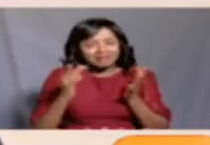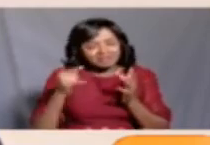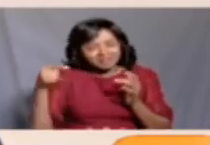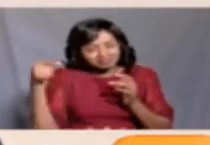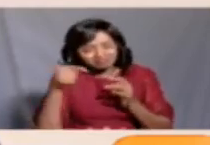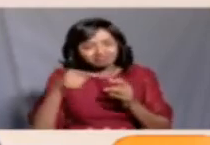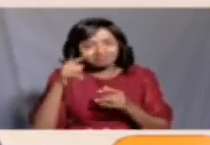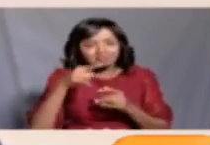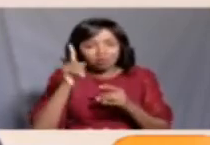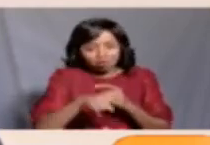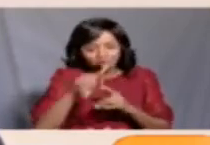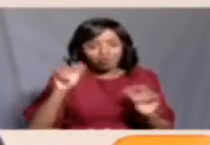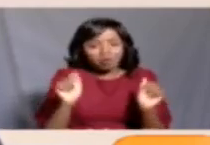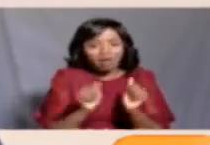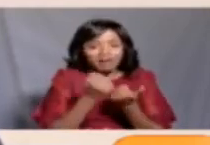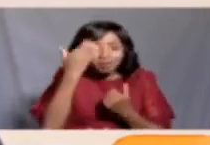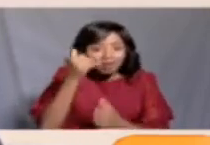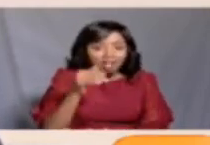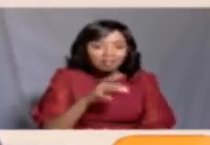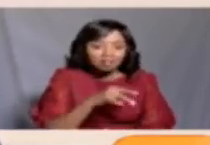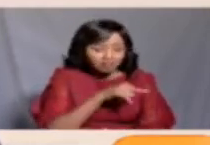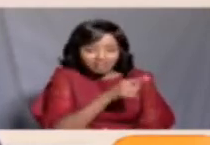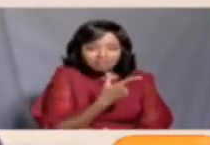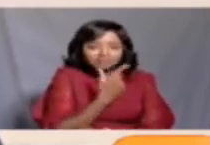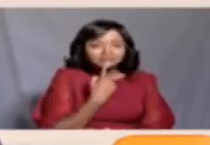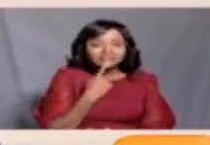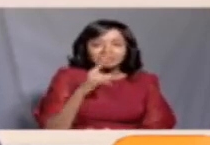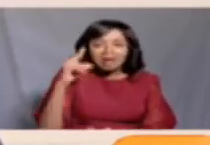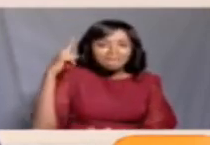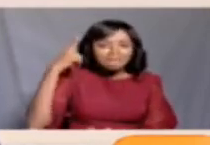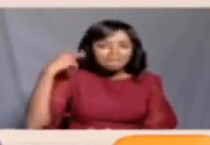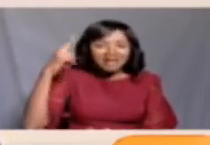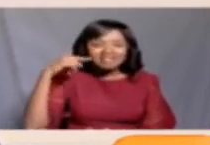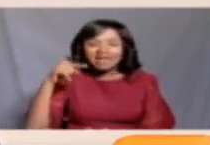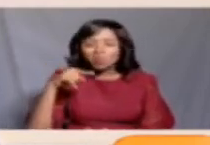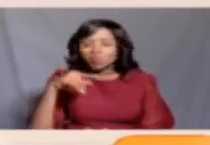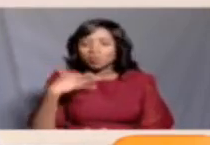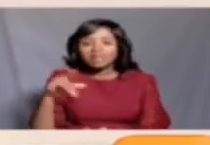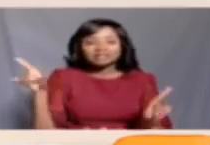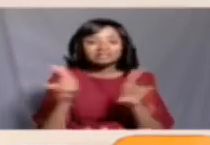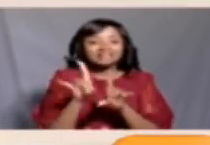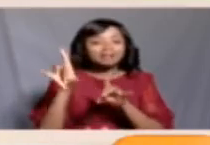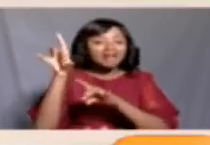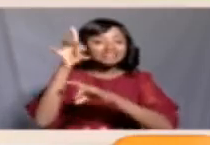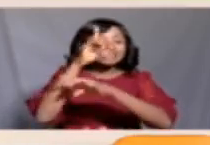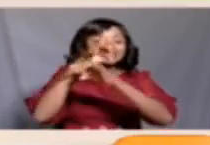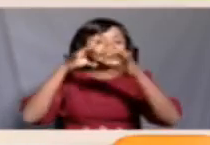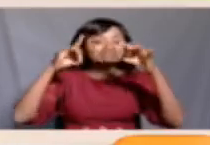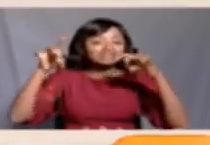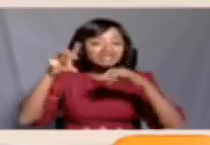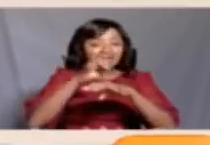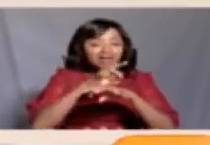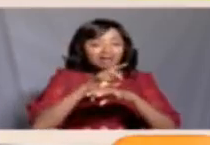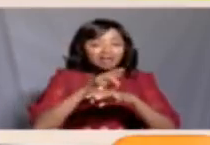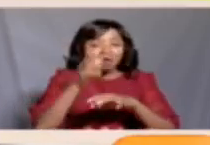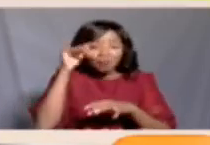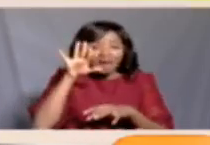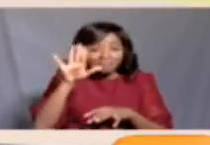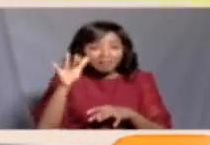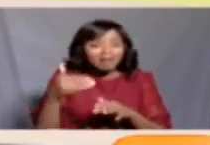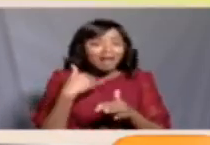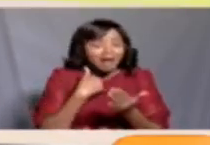Mathare was actually a shining star. And right now, as we speak, with more than 6 or 7 different programs